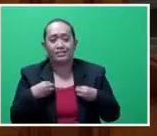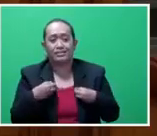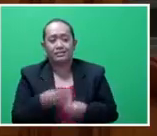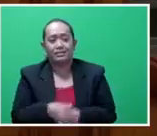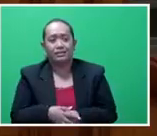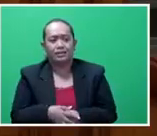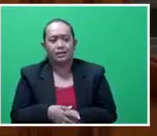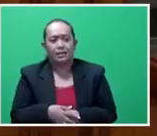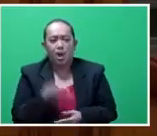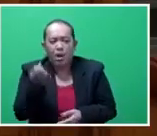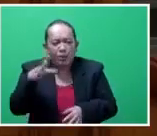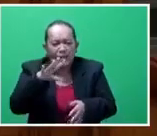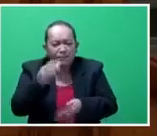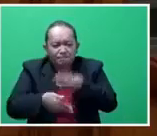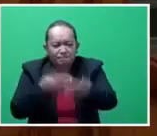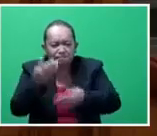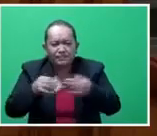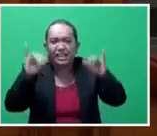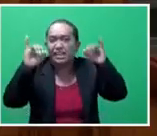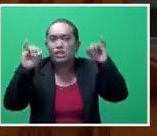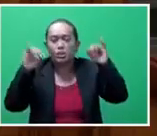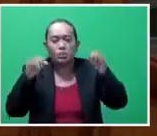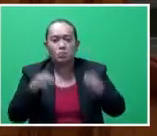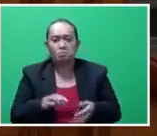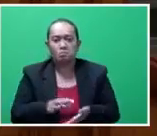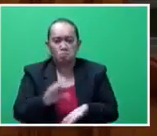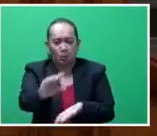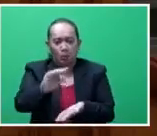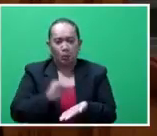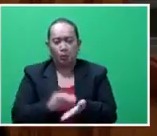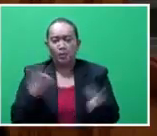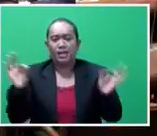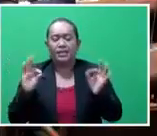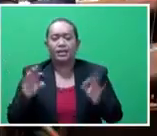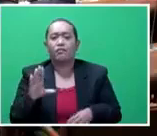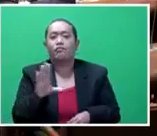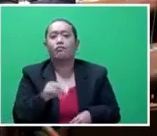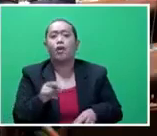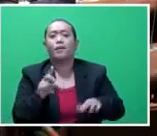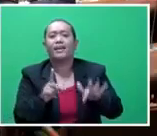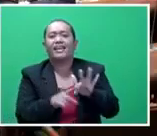not received any kind of relief from EFL?